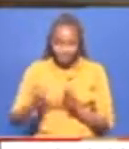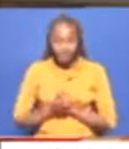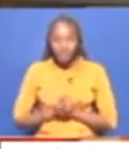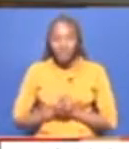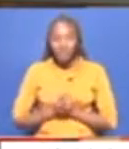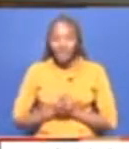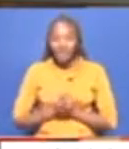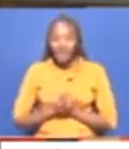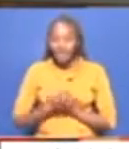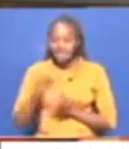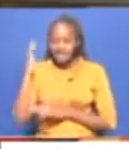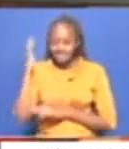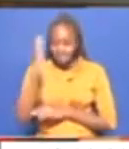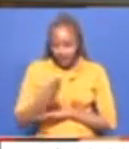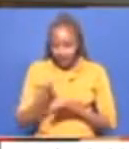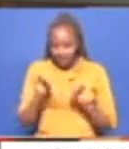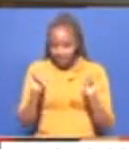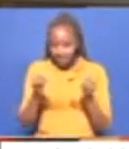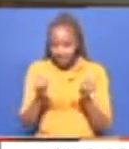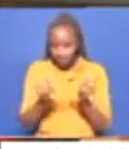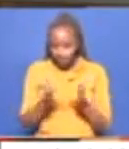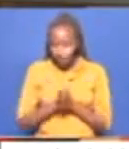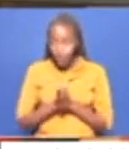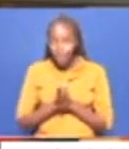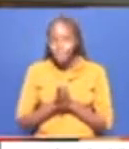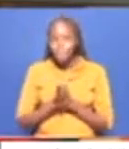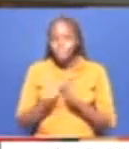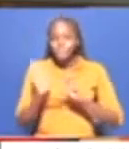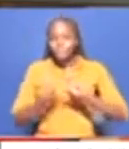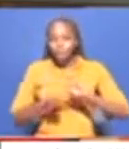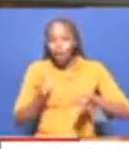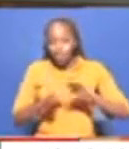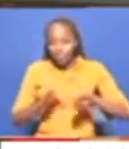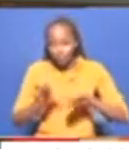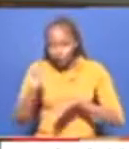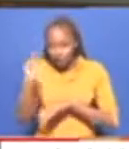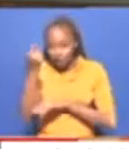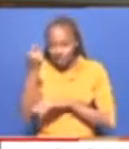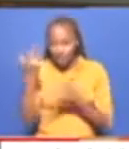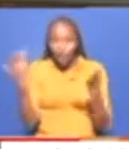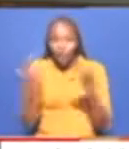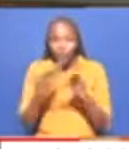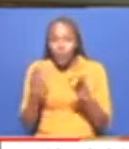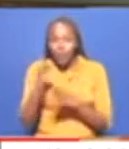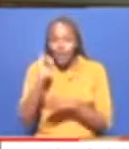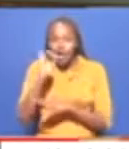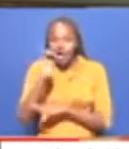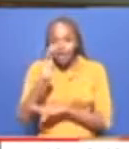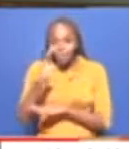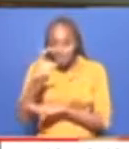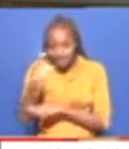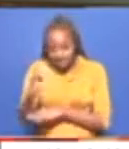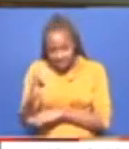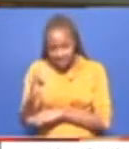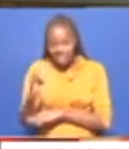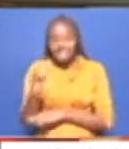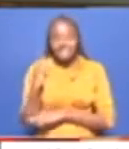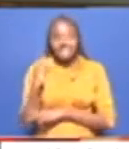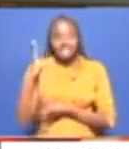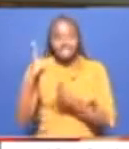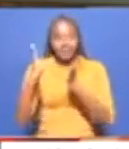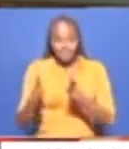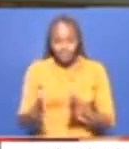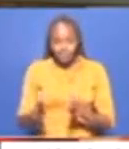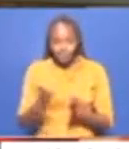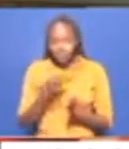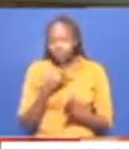Now, straight to the news, we begin at the Bomas of Kenya, where the Independent Electoral and Boundaries Commission Chairman Wafula Chebukati is currently